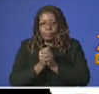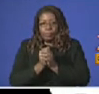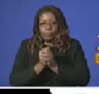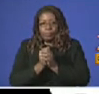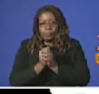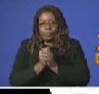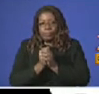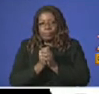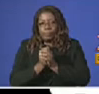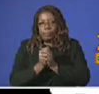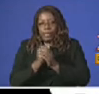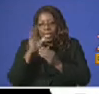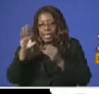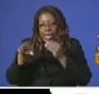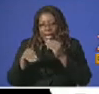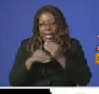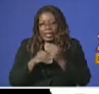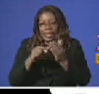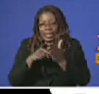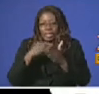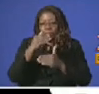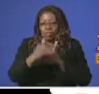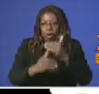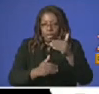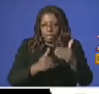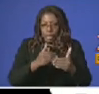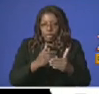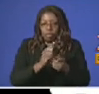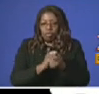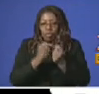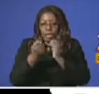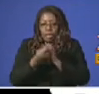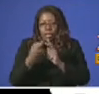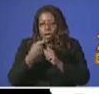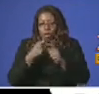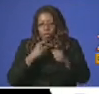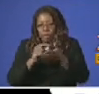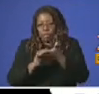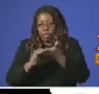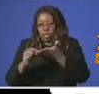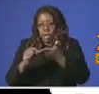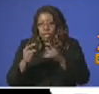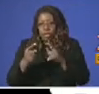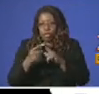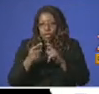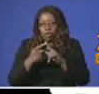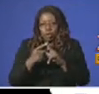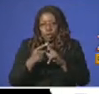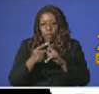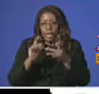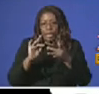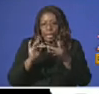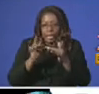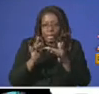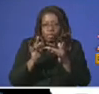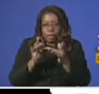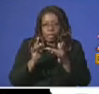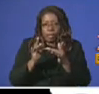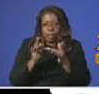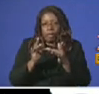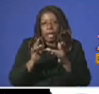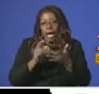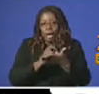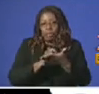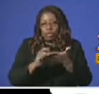Well, Minister Turnquest adds that the process is underway to transition from checks to electronic payments within the public sector. He